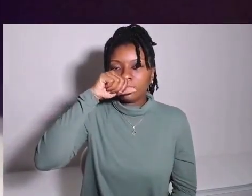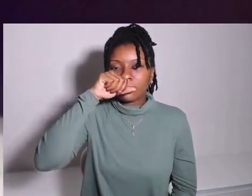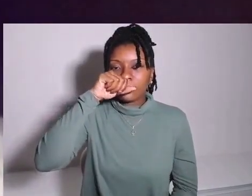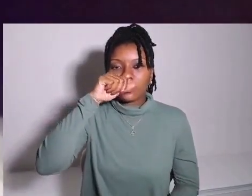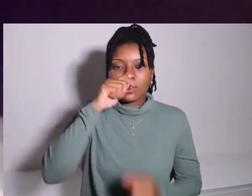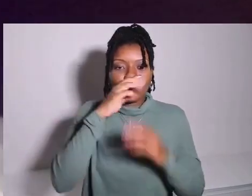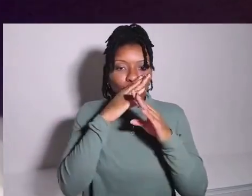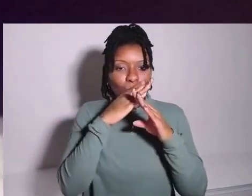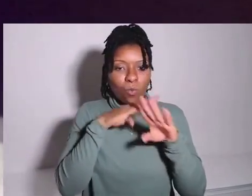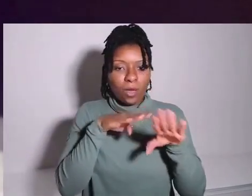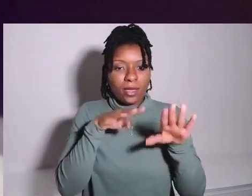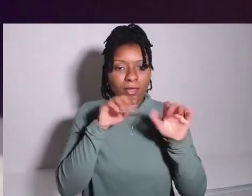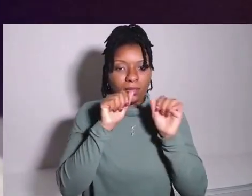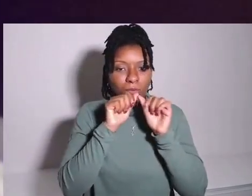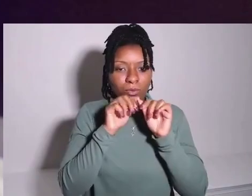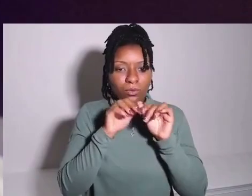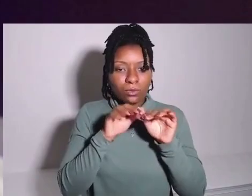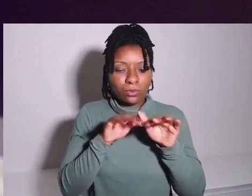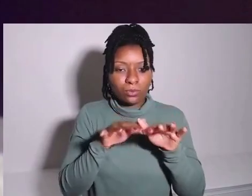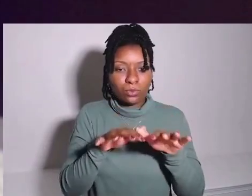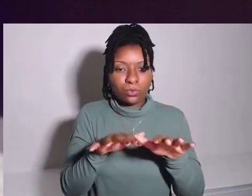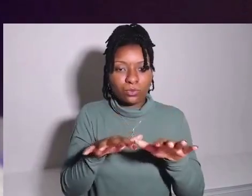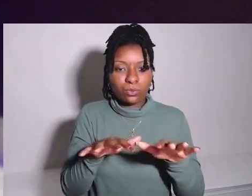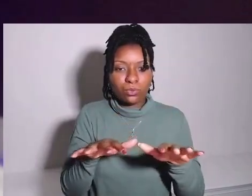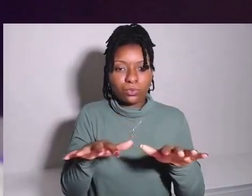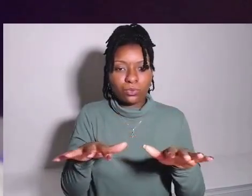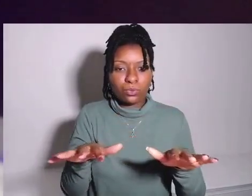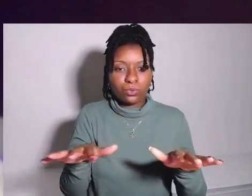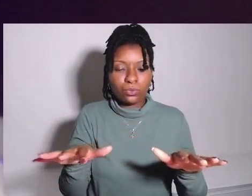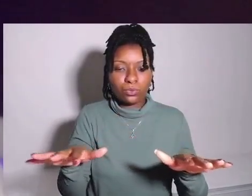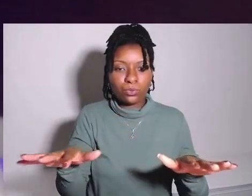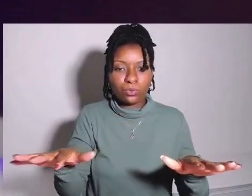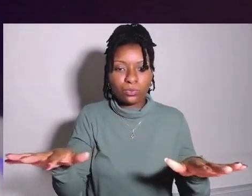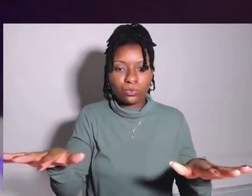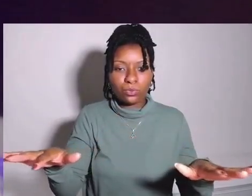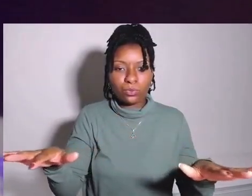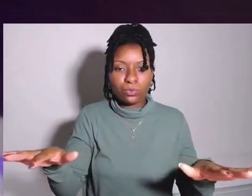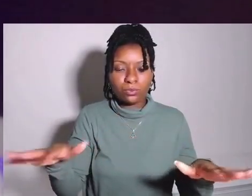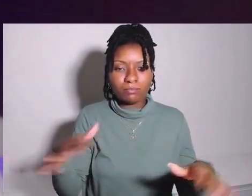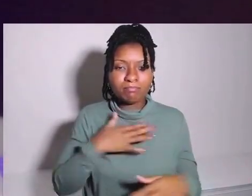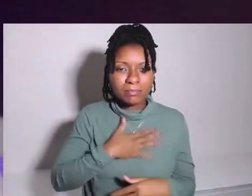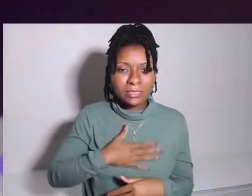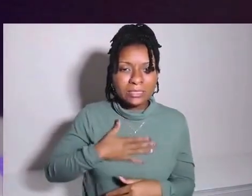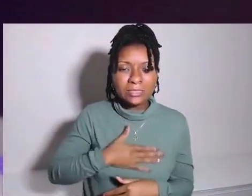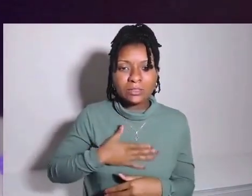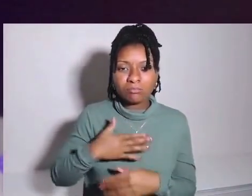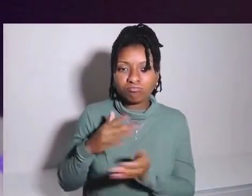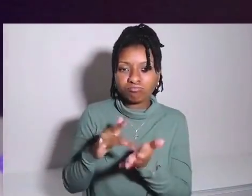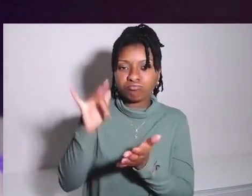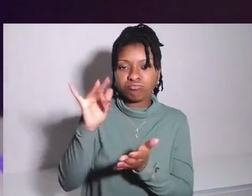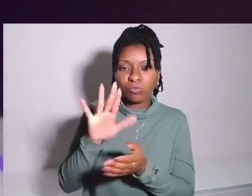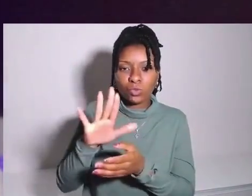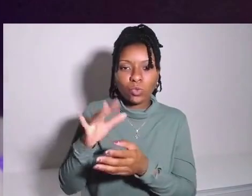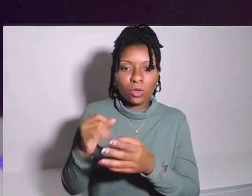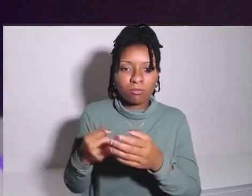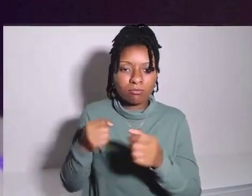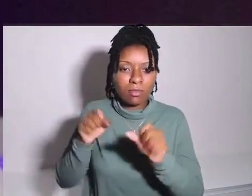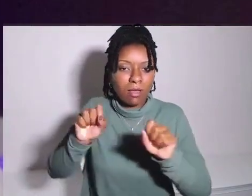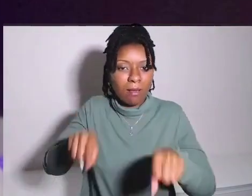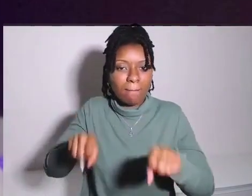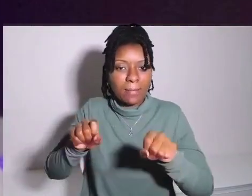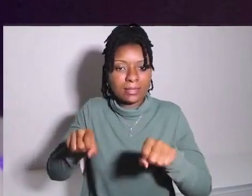Please lean into whatever your capacity is this day and this moment.